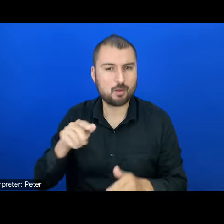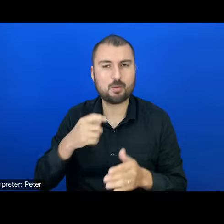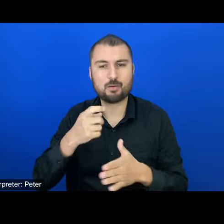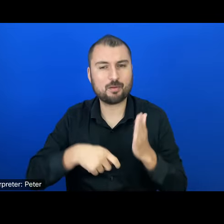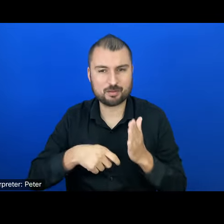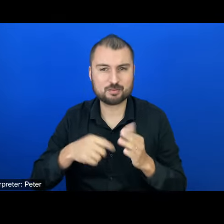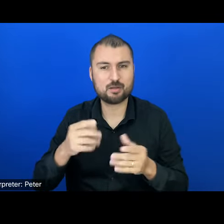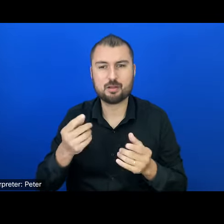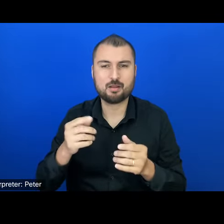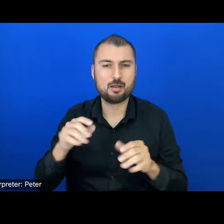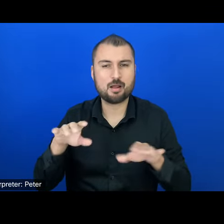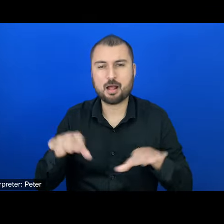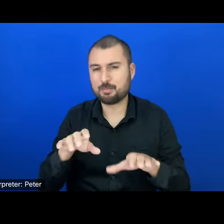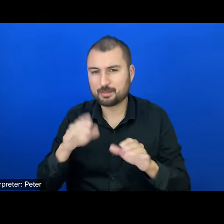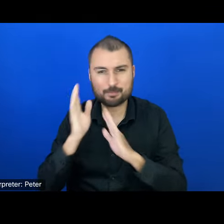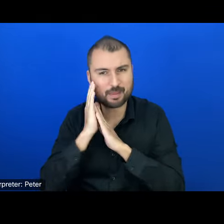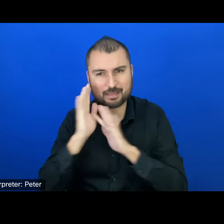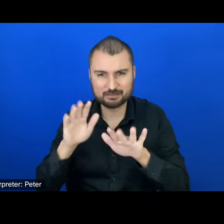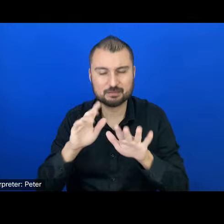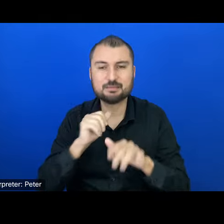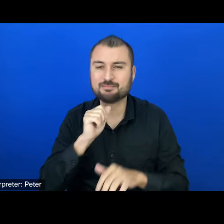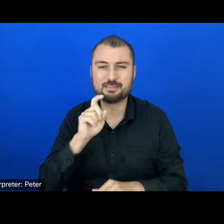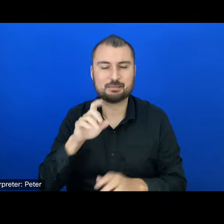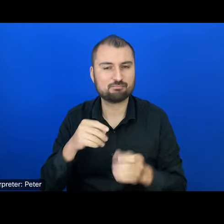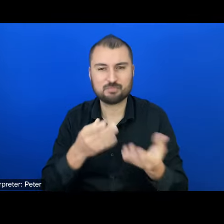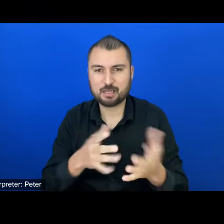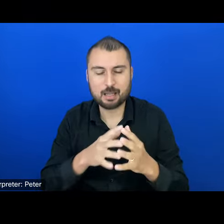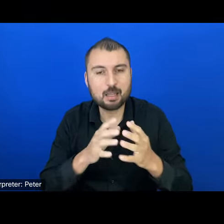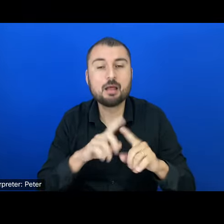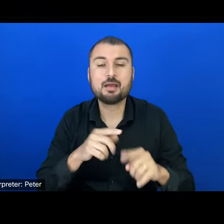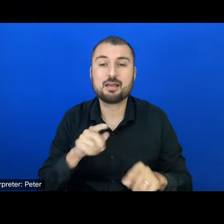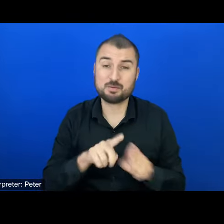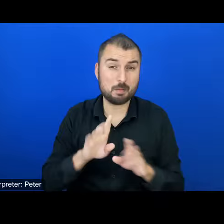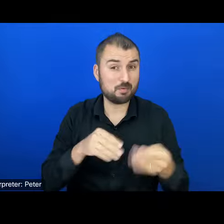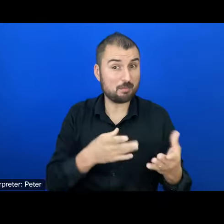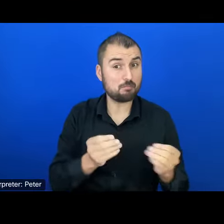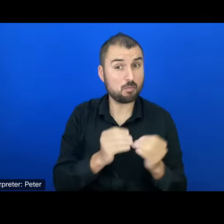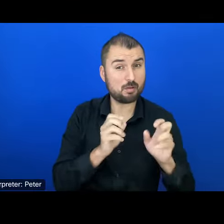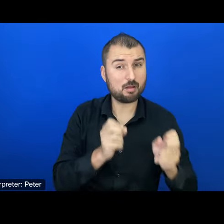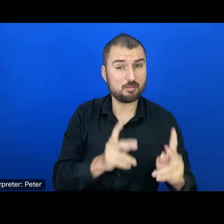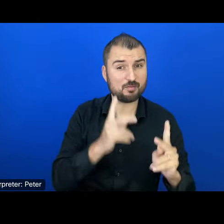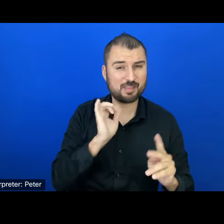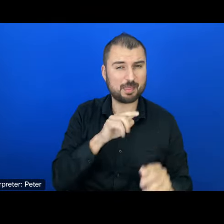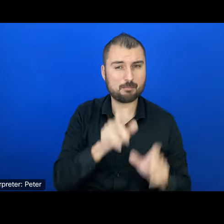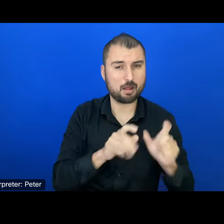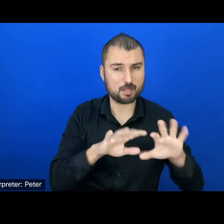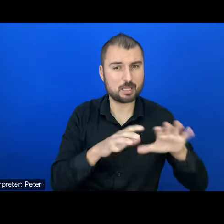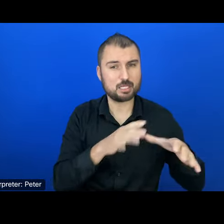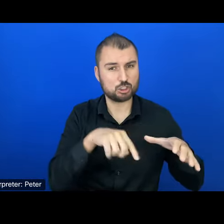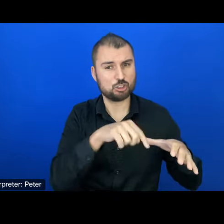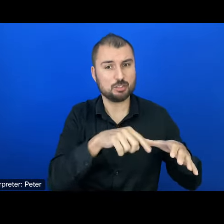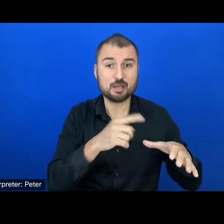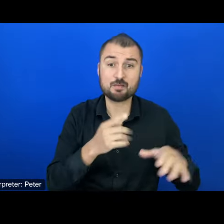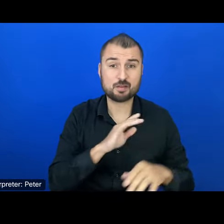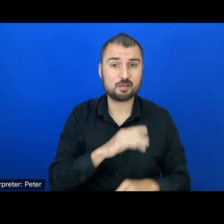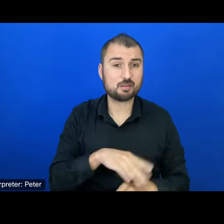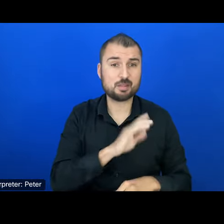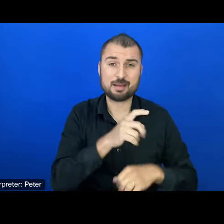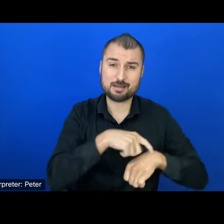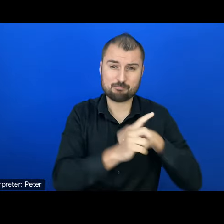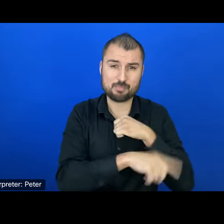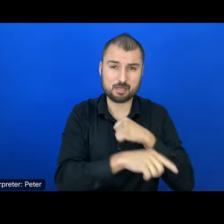not require much staff to operate, and they also provide opportunities for that population as they're getting close to the end of their sentence to go get a job in the